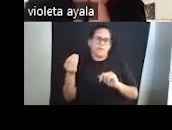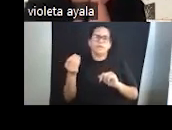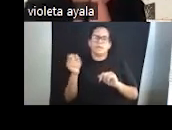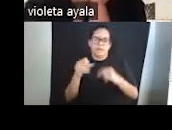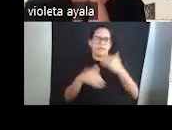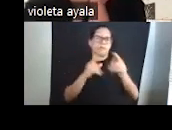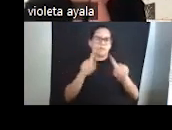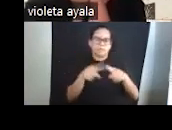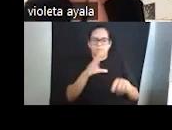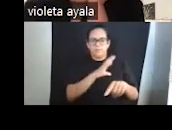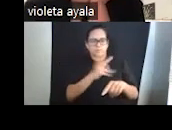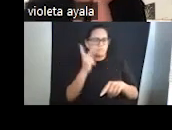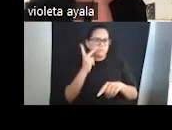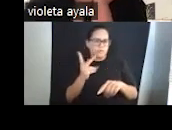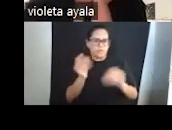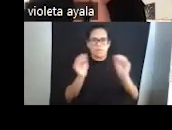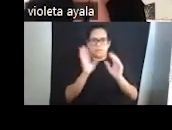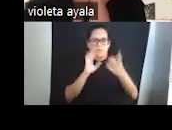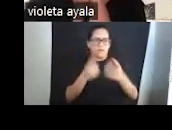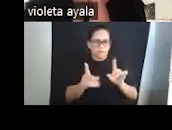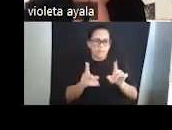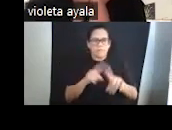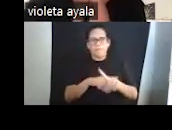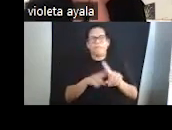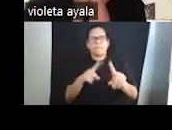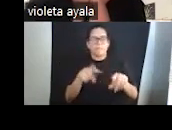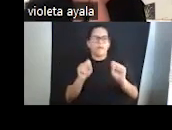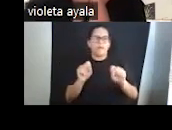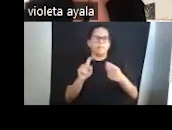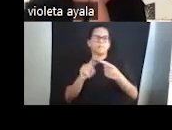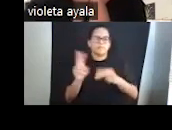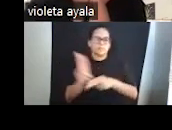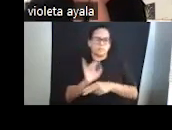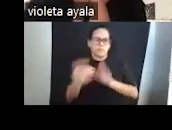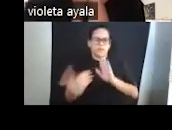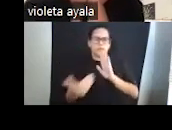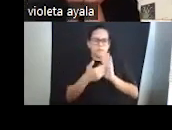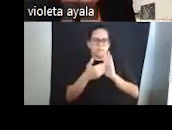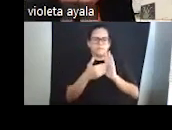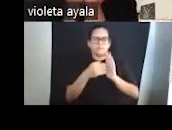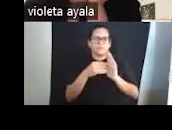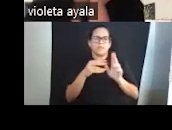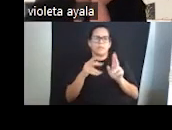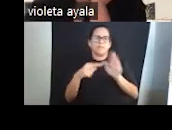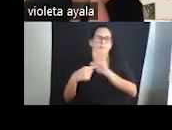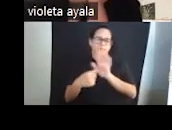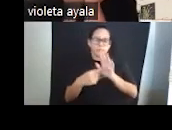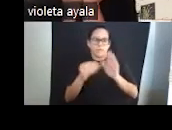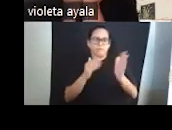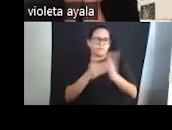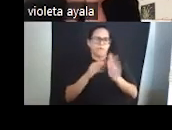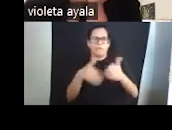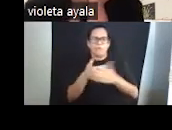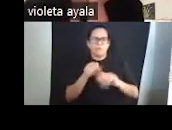going to the police, you saw nothing will happen, but they were able to use that against the perpetrators and against the whole